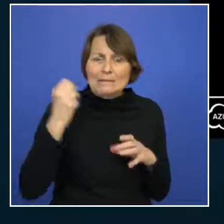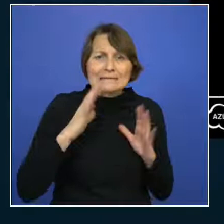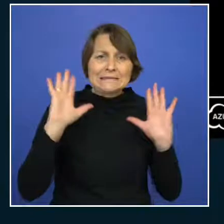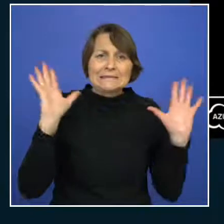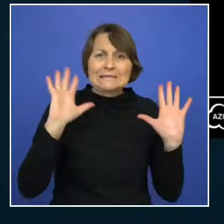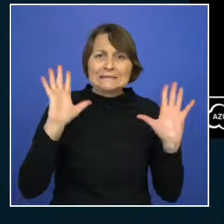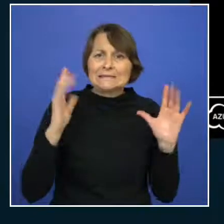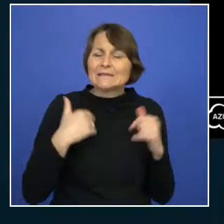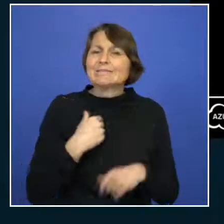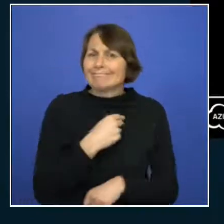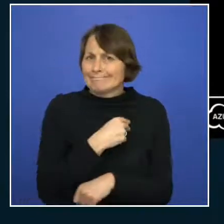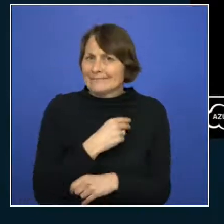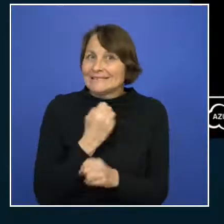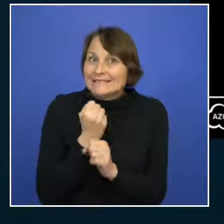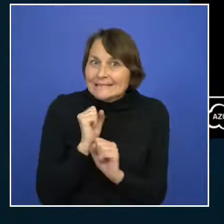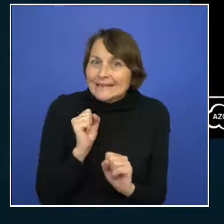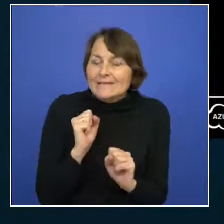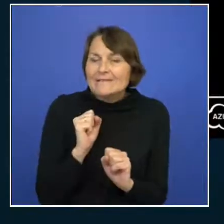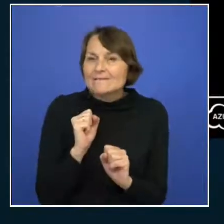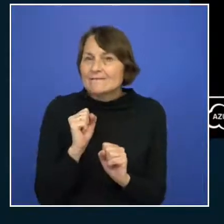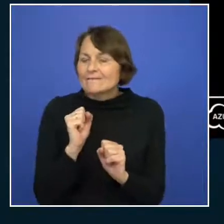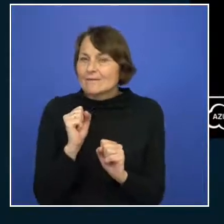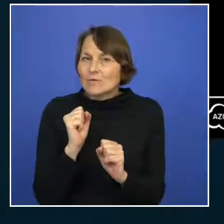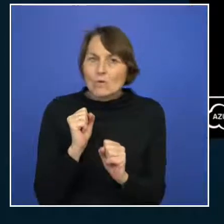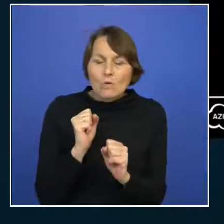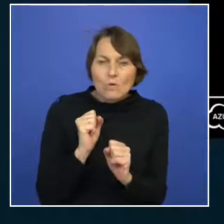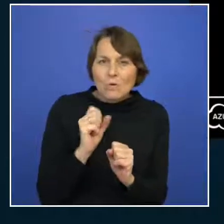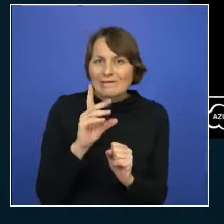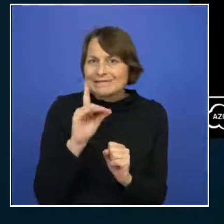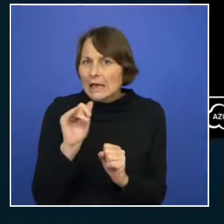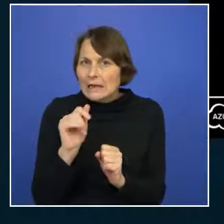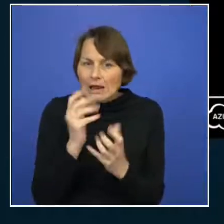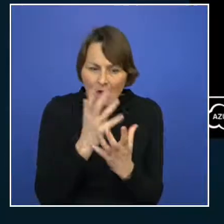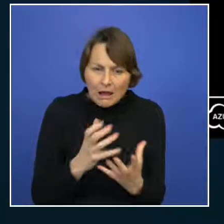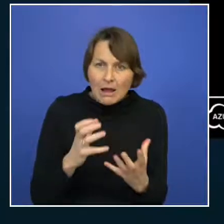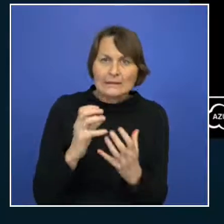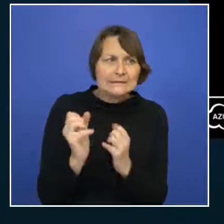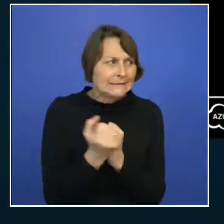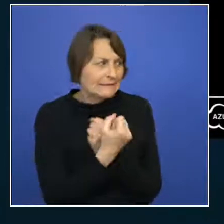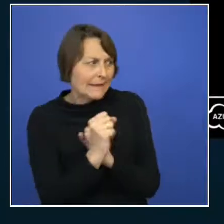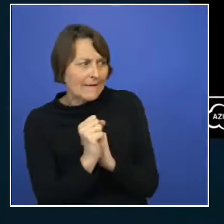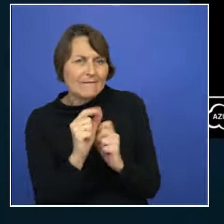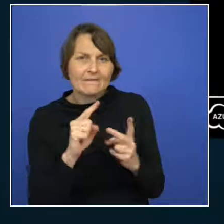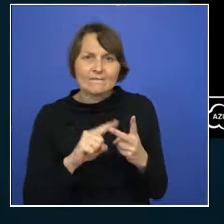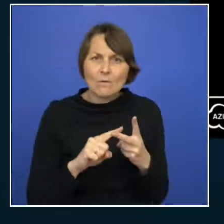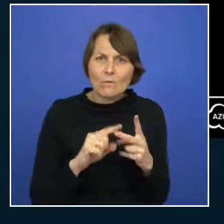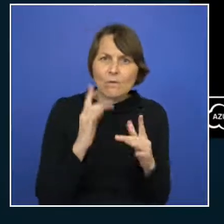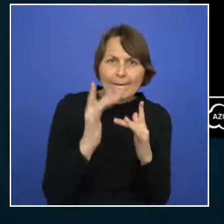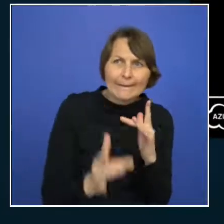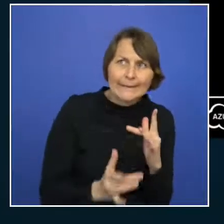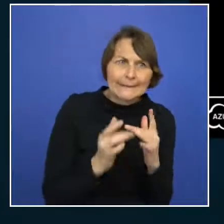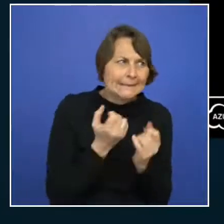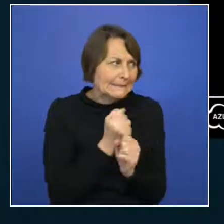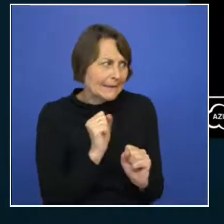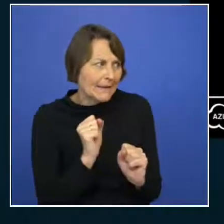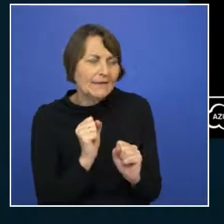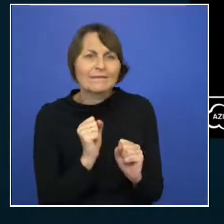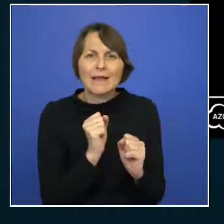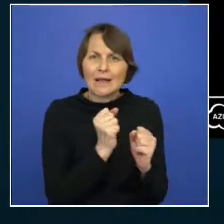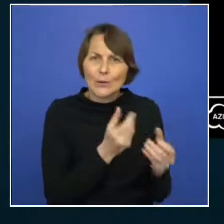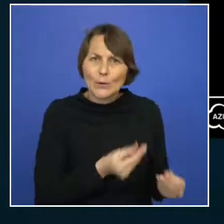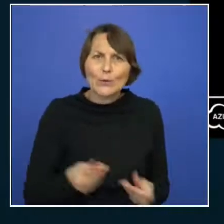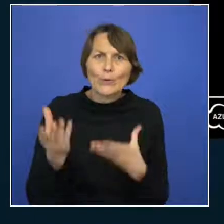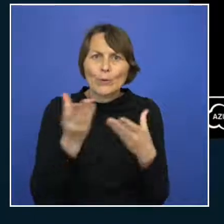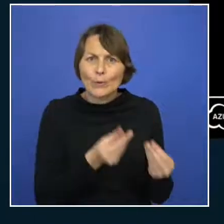their data or the system will be secured over the internet. So as